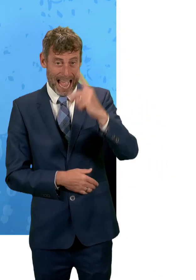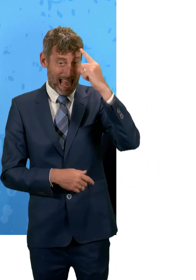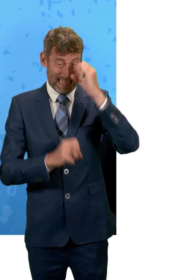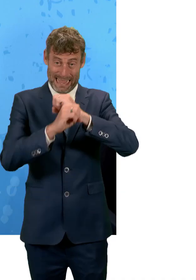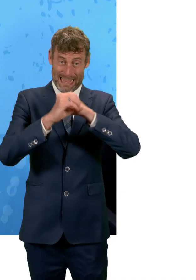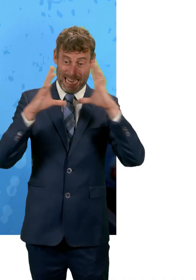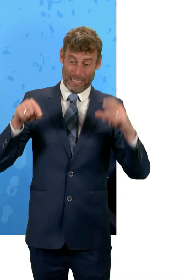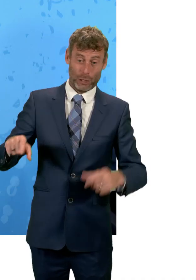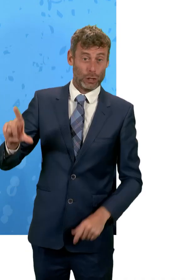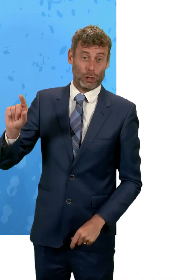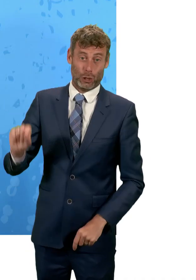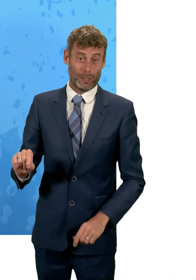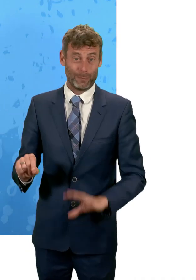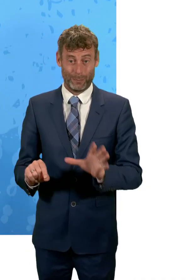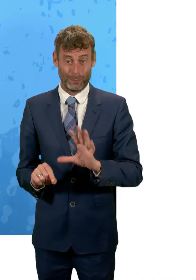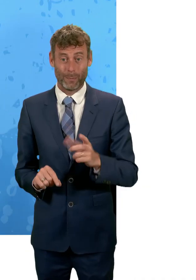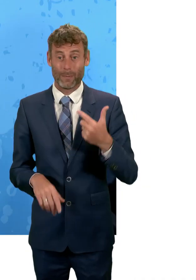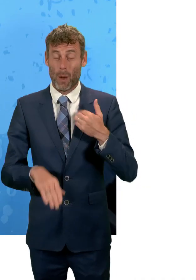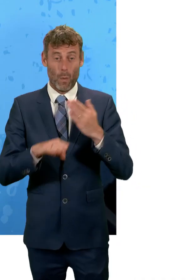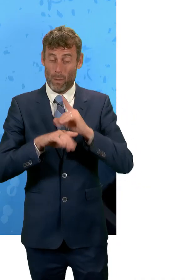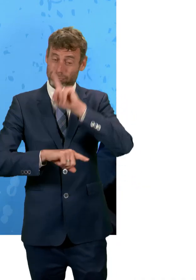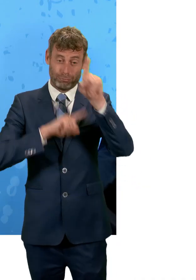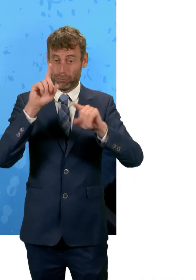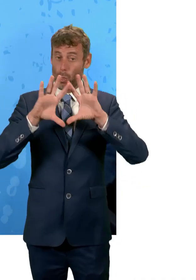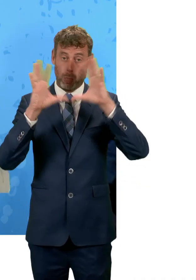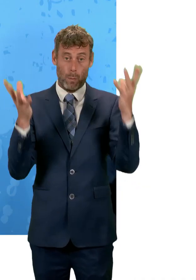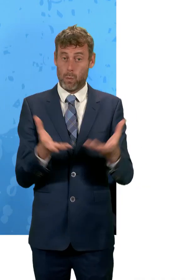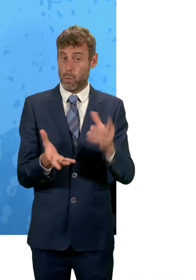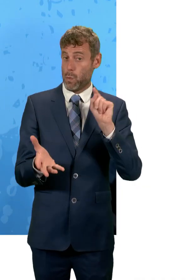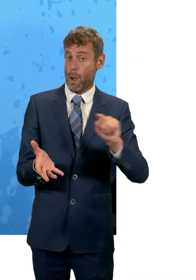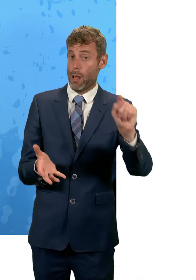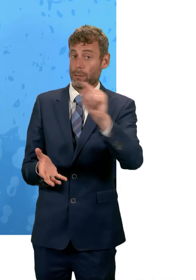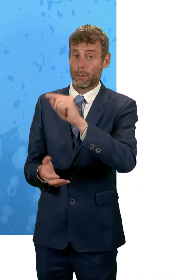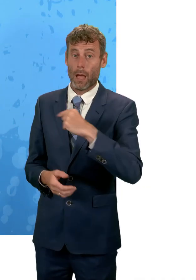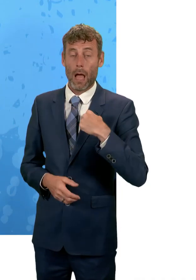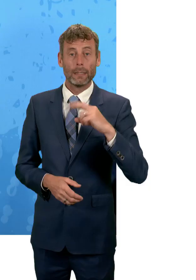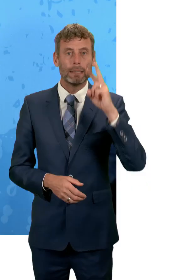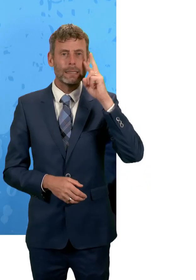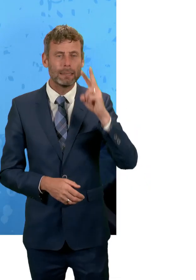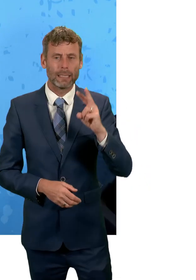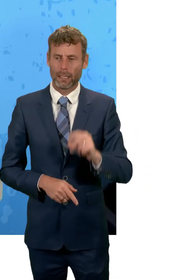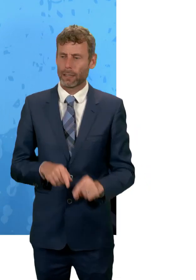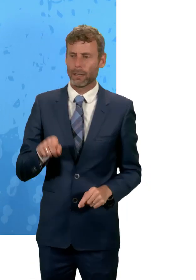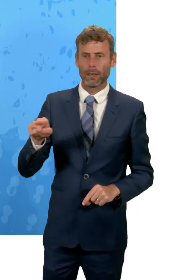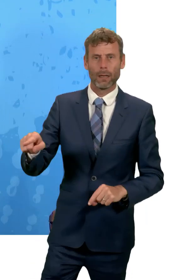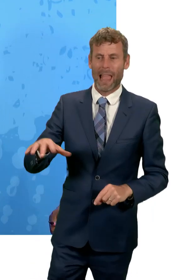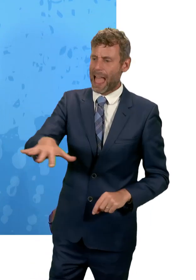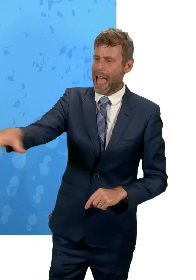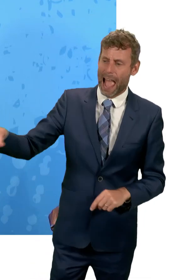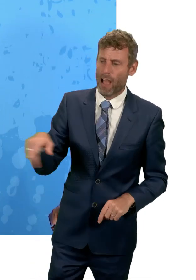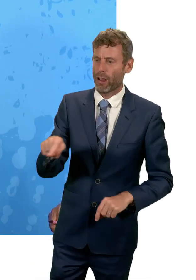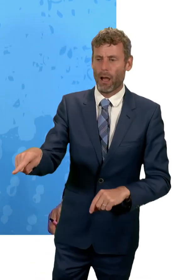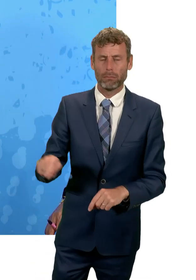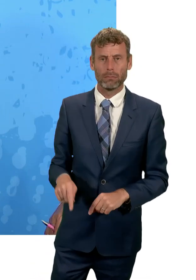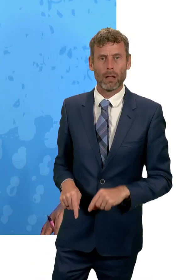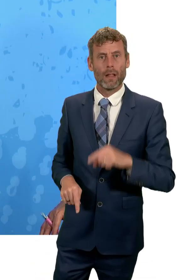food culture. I work all over the world and I see completely different attitudes towards food. And we've turned into America